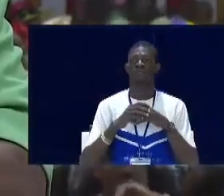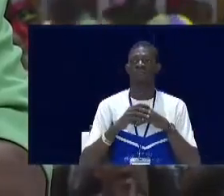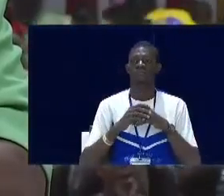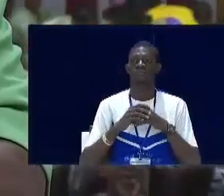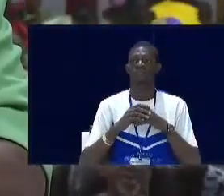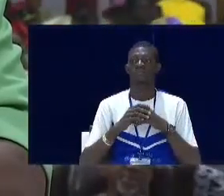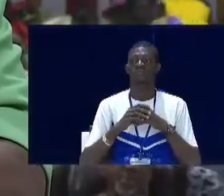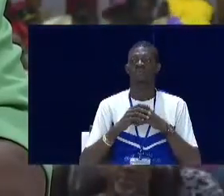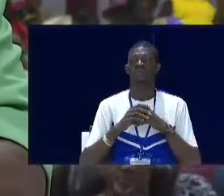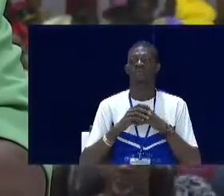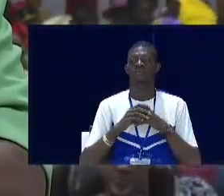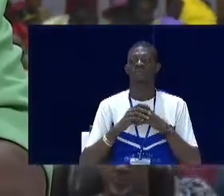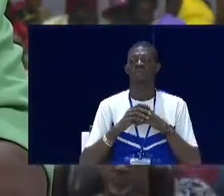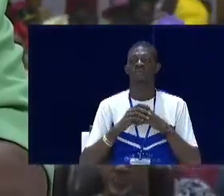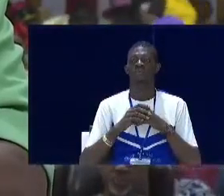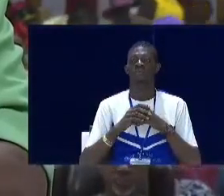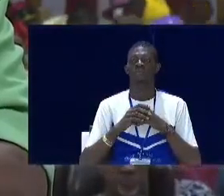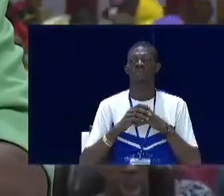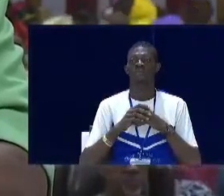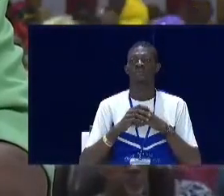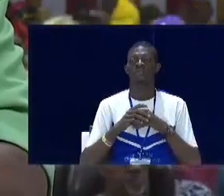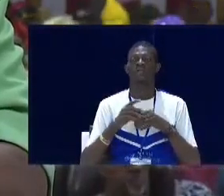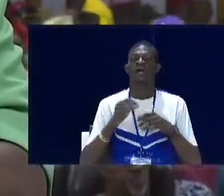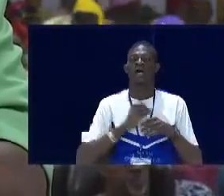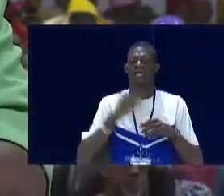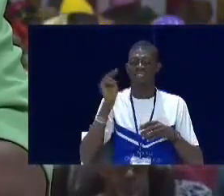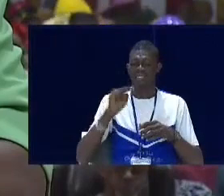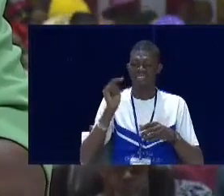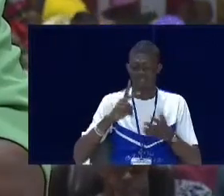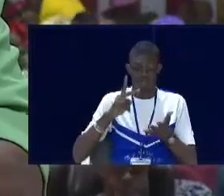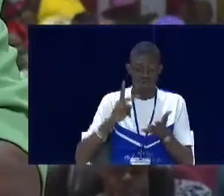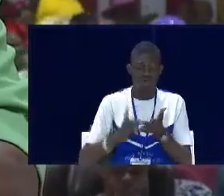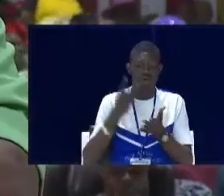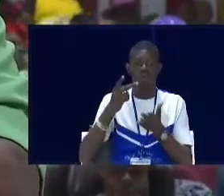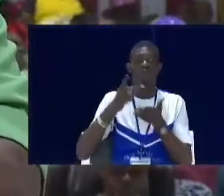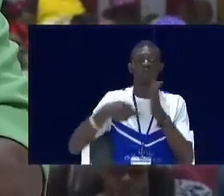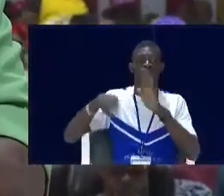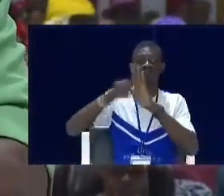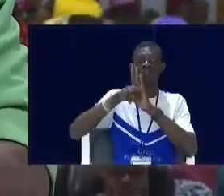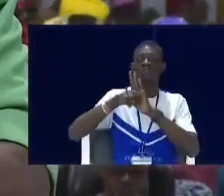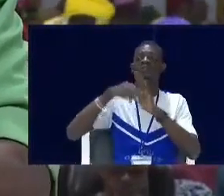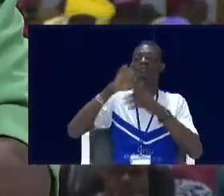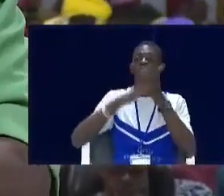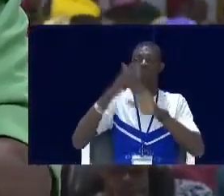heavens. I want double portion tonight.